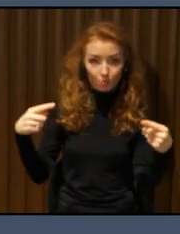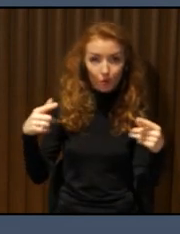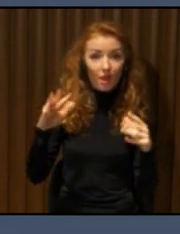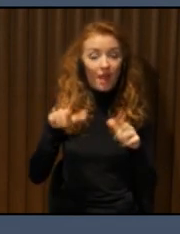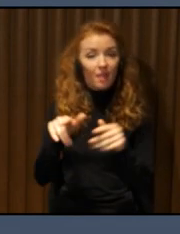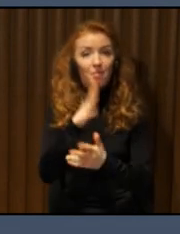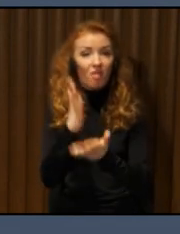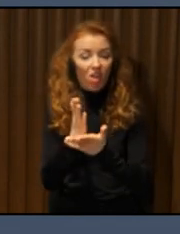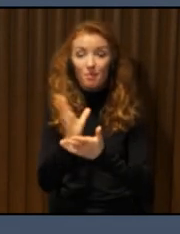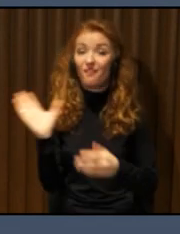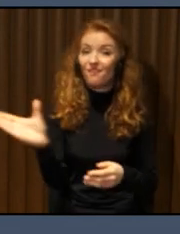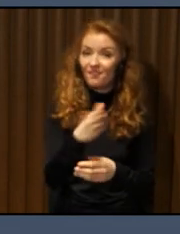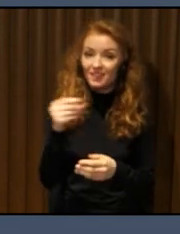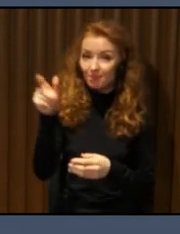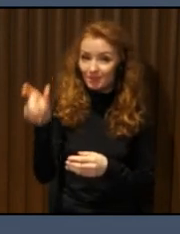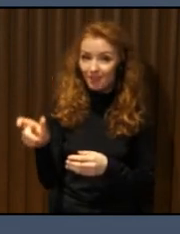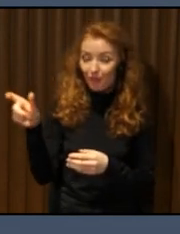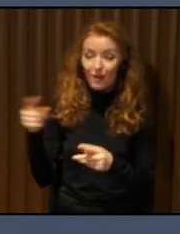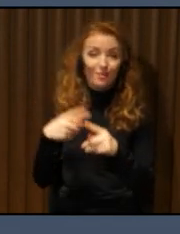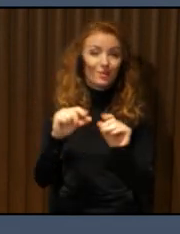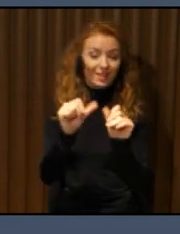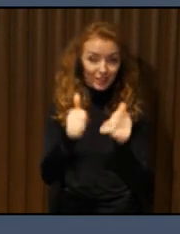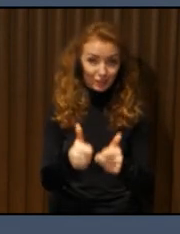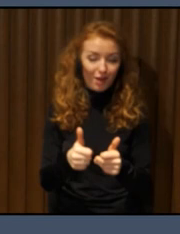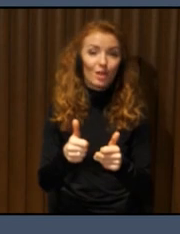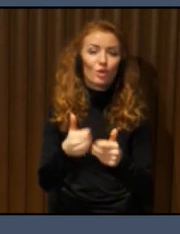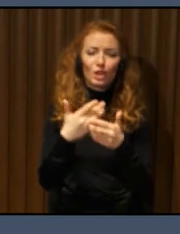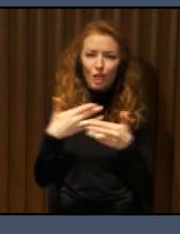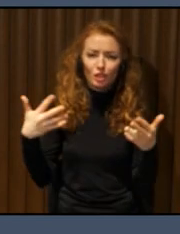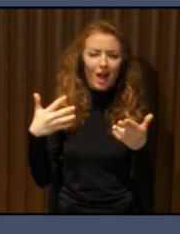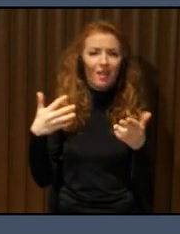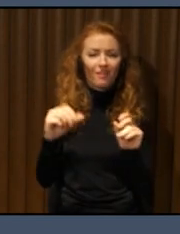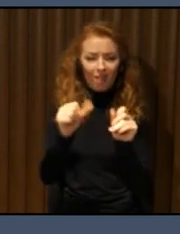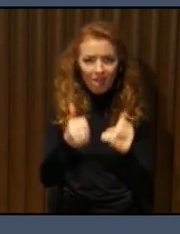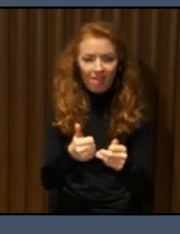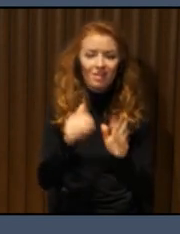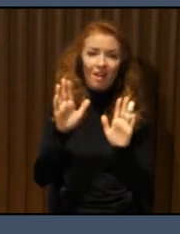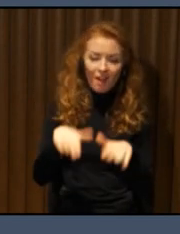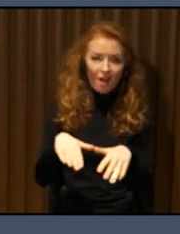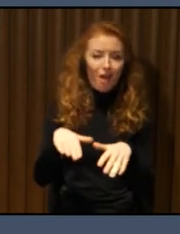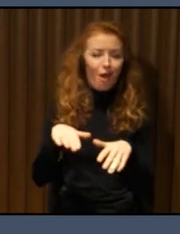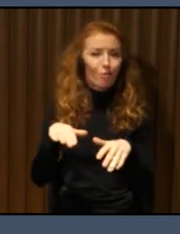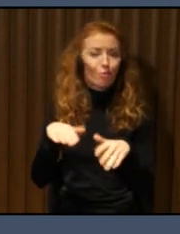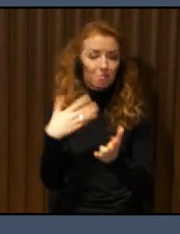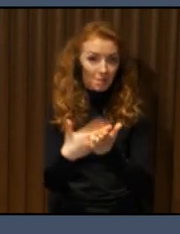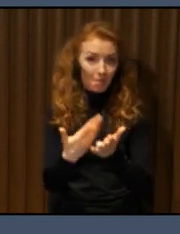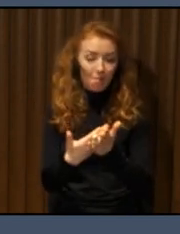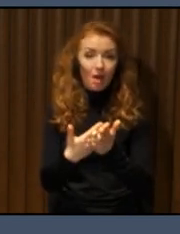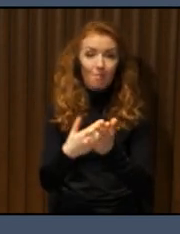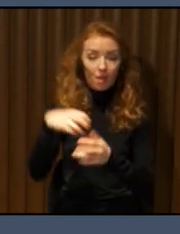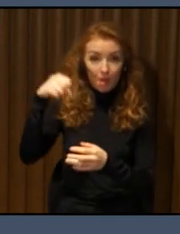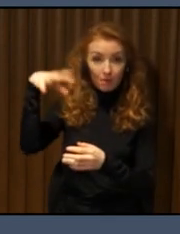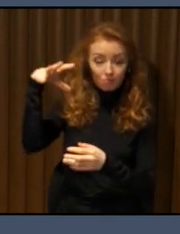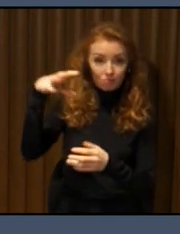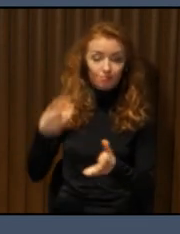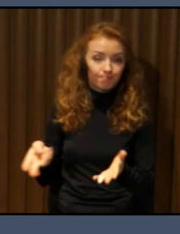each solving a different accessibility issue, such as sofa elevating legs for easier ascending, lamp button enlargement, special